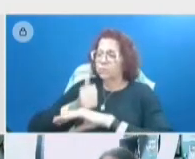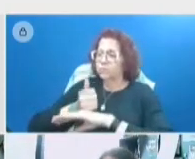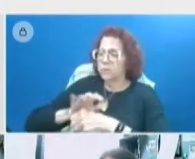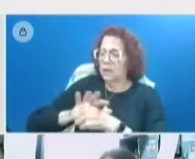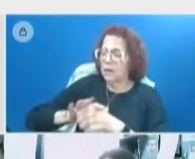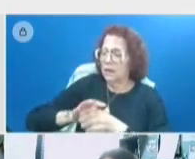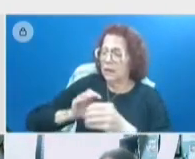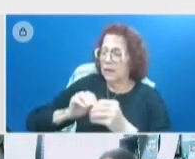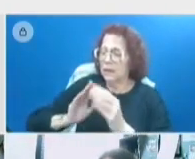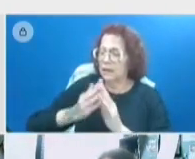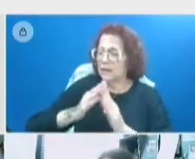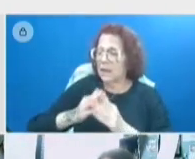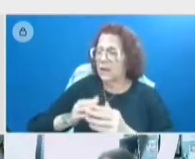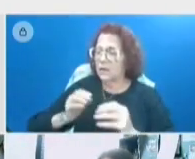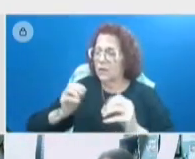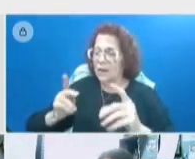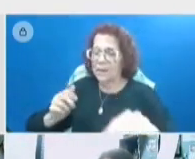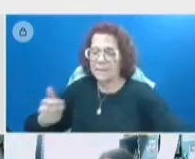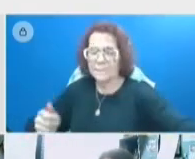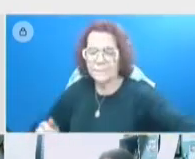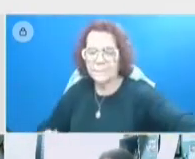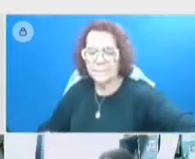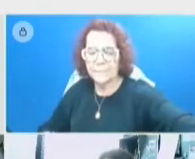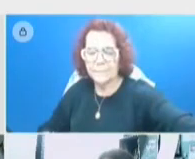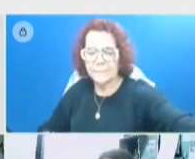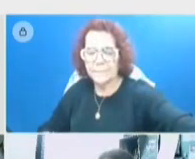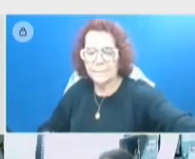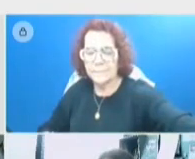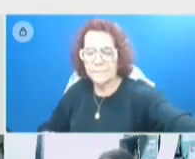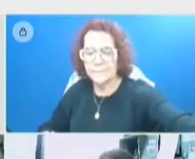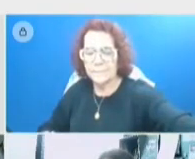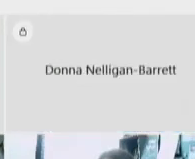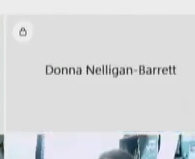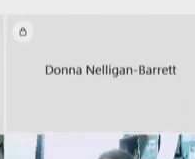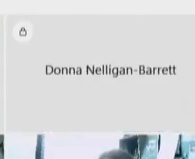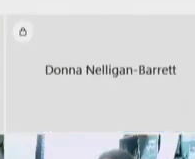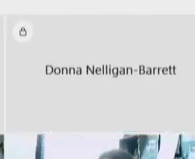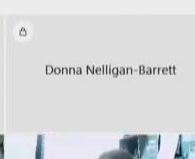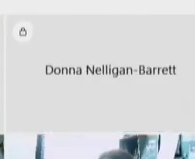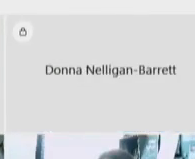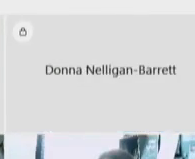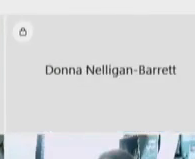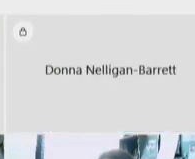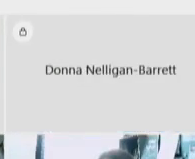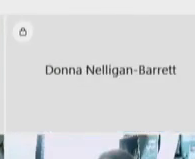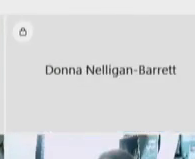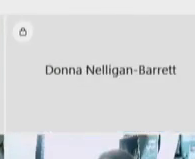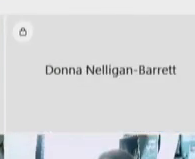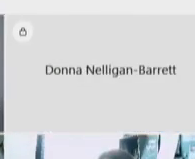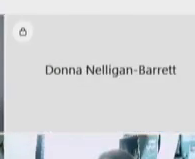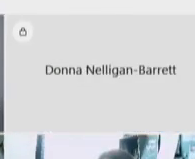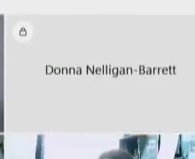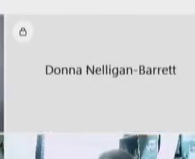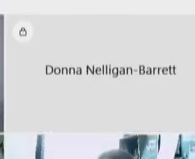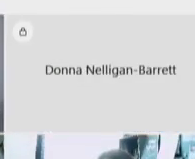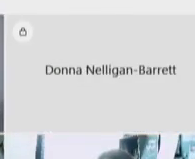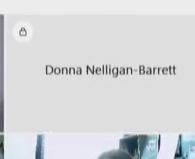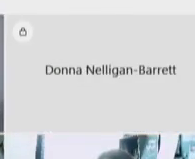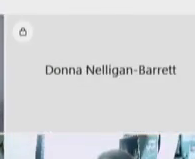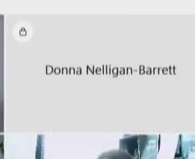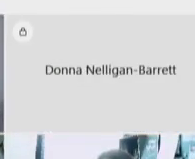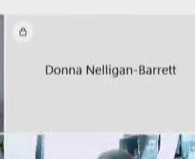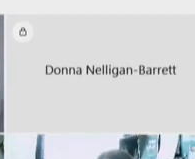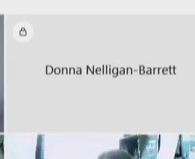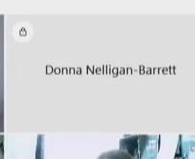they could have it nearby. So I think this bill at least makes clear there is some flexibility in a primary,